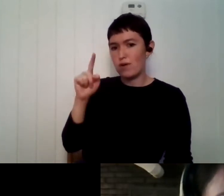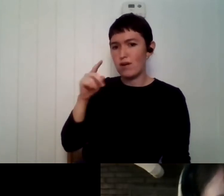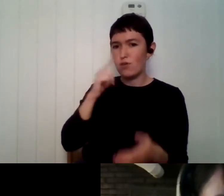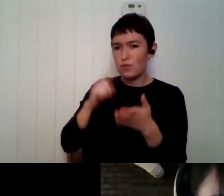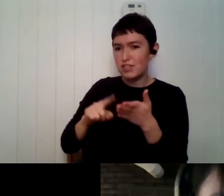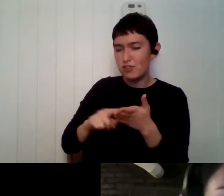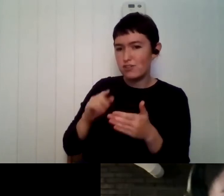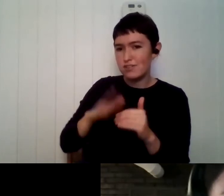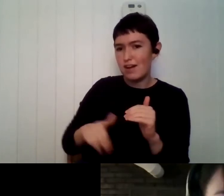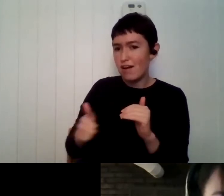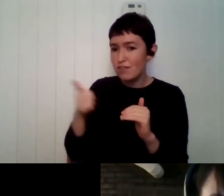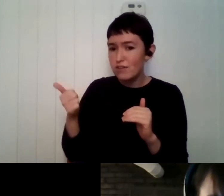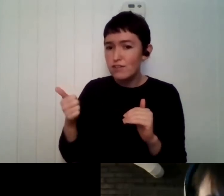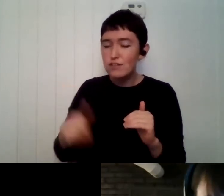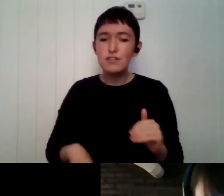So